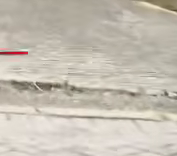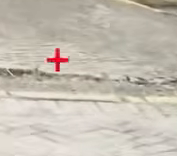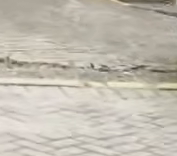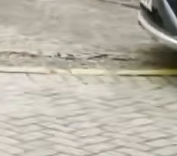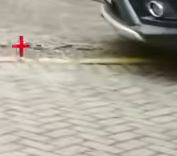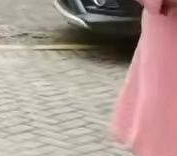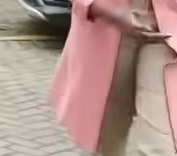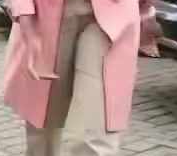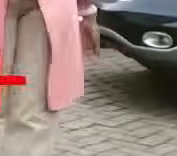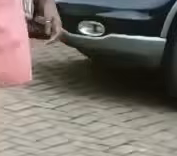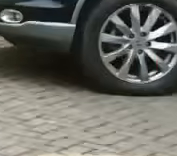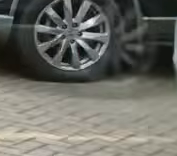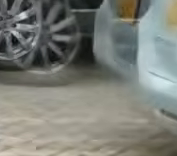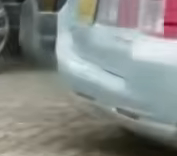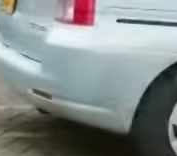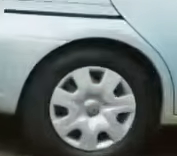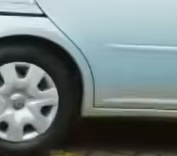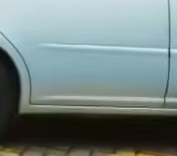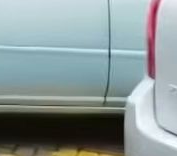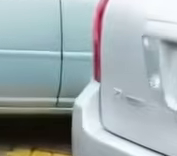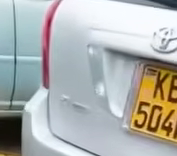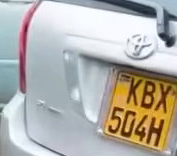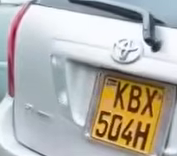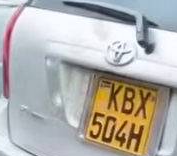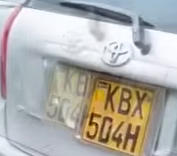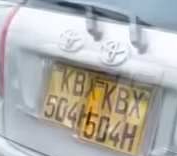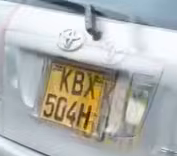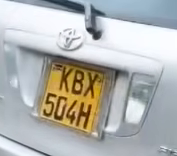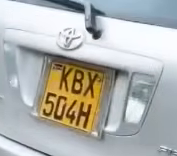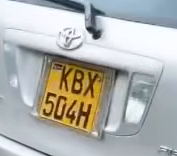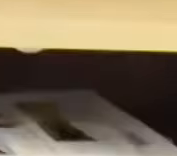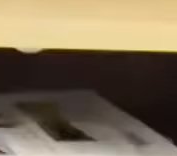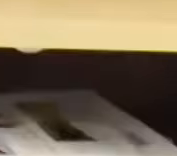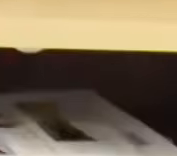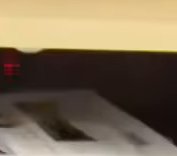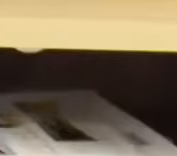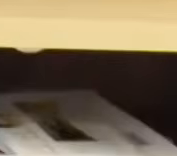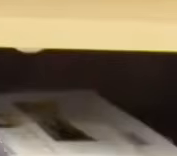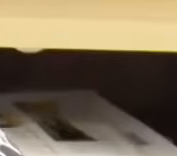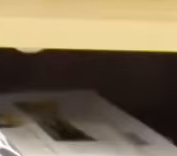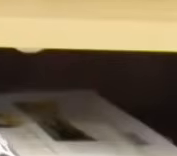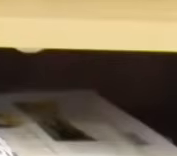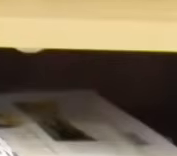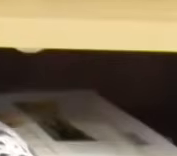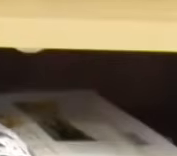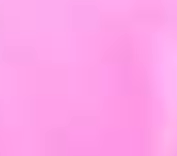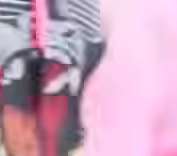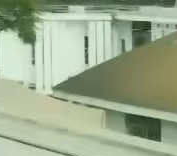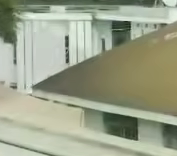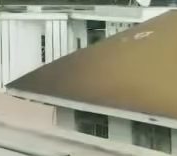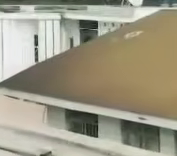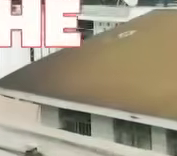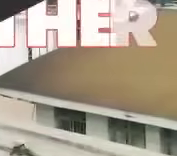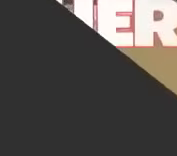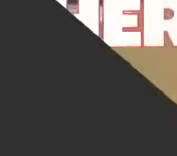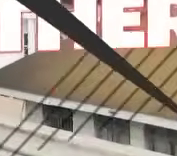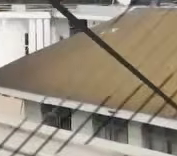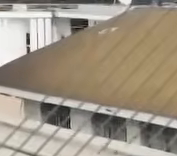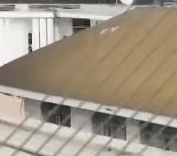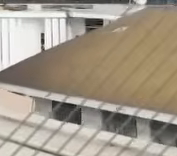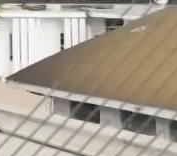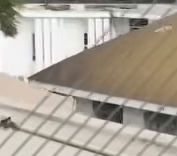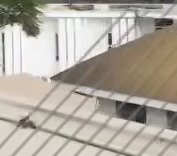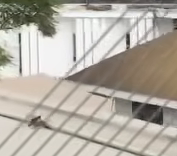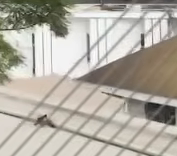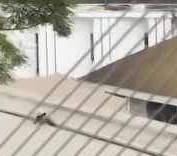It's art, it's culture. Movies, gossip and trends, sports, drama. We bring you a